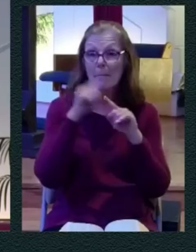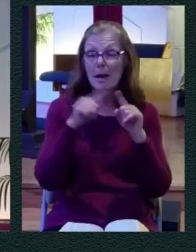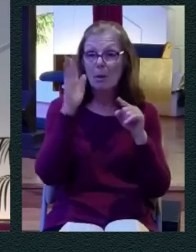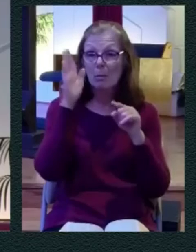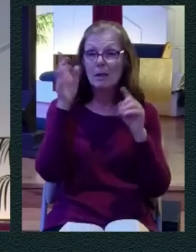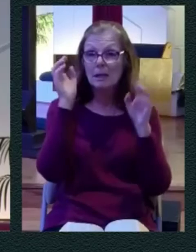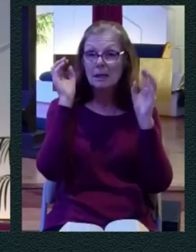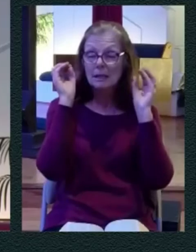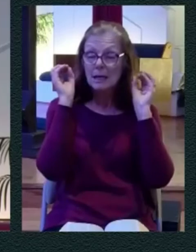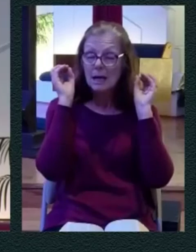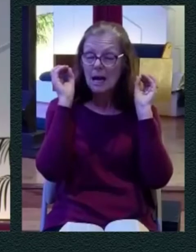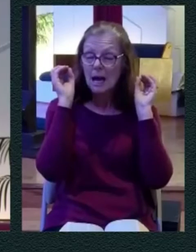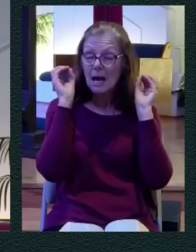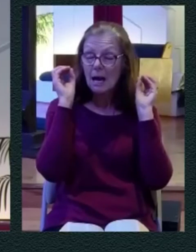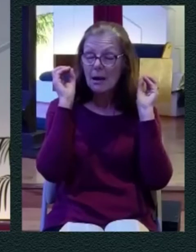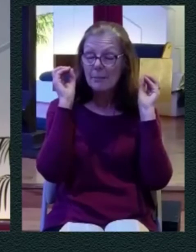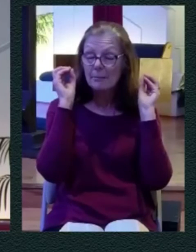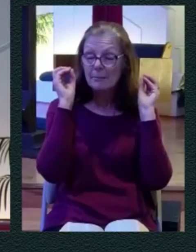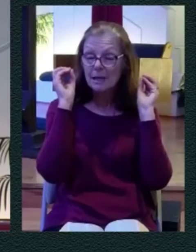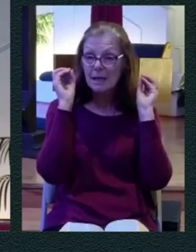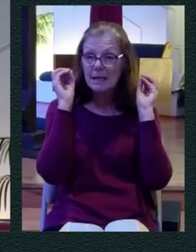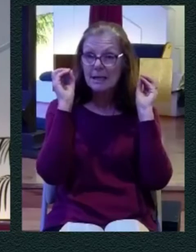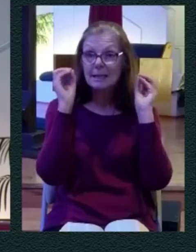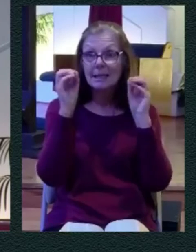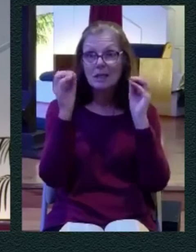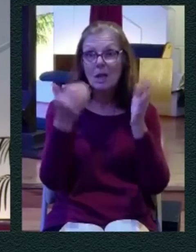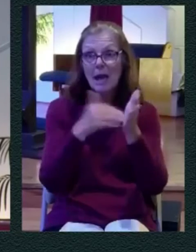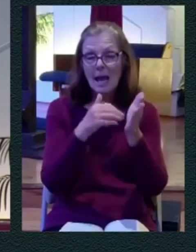want to do right now is this.